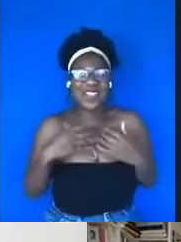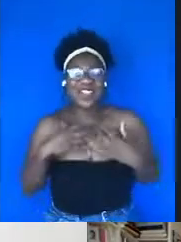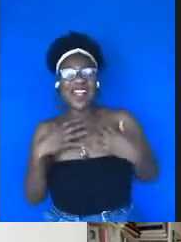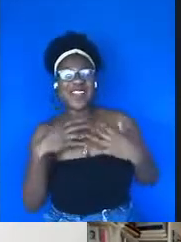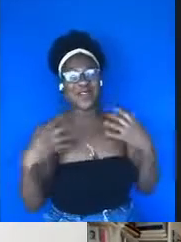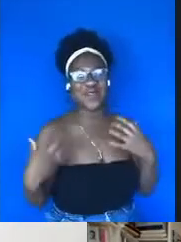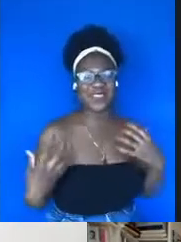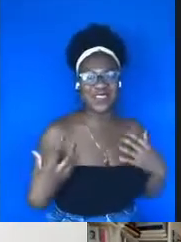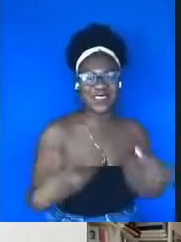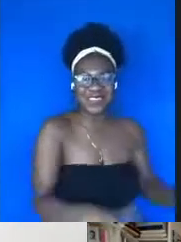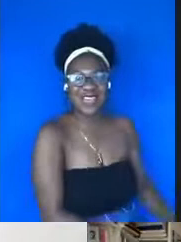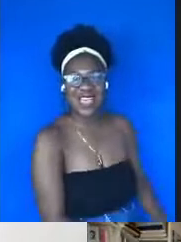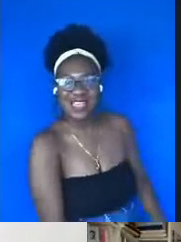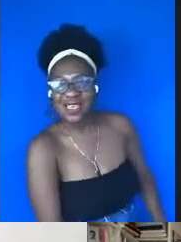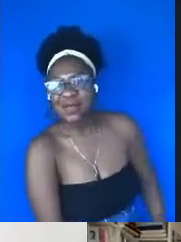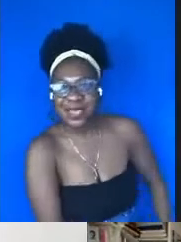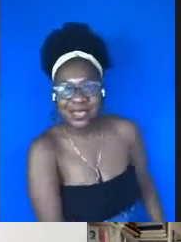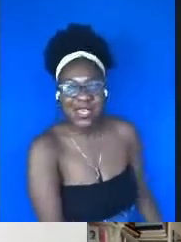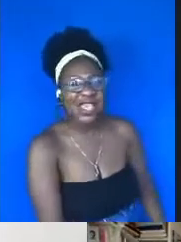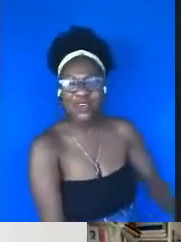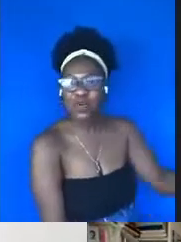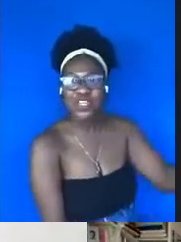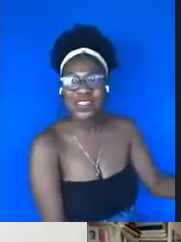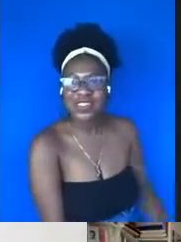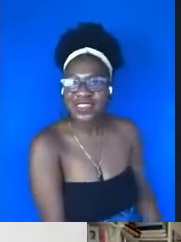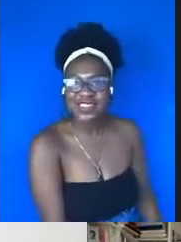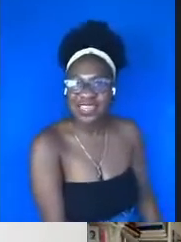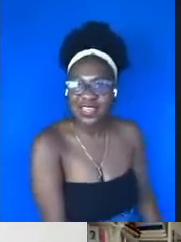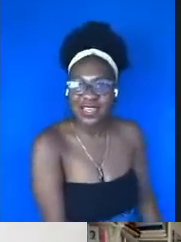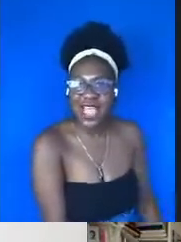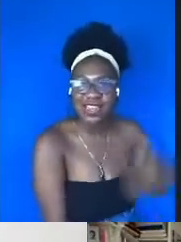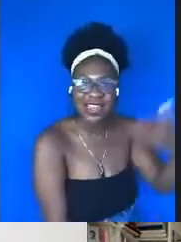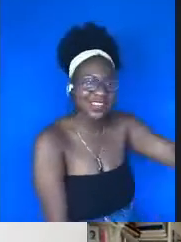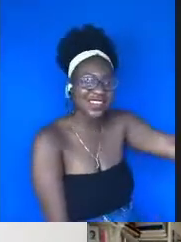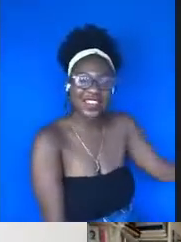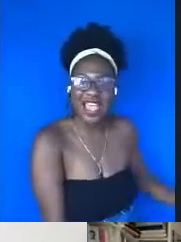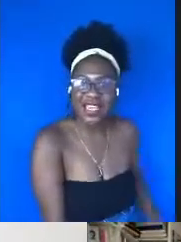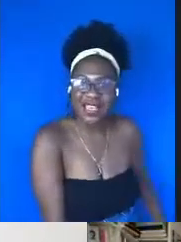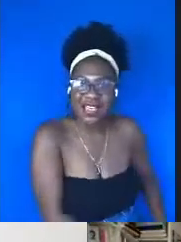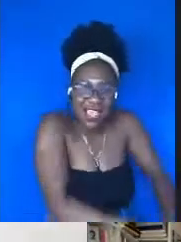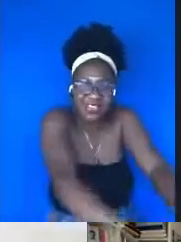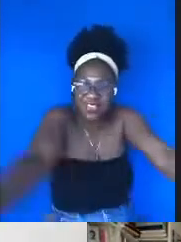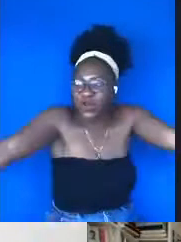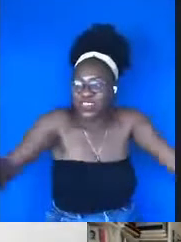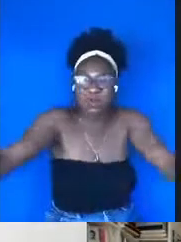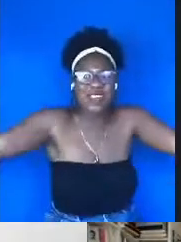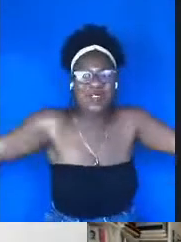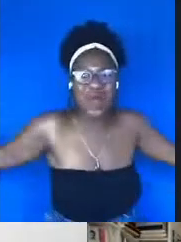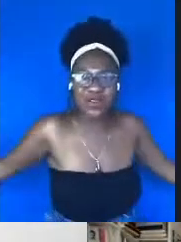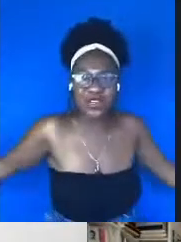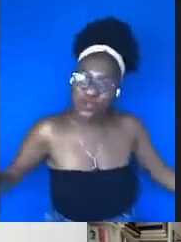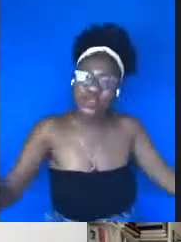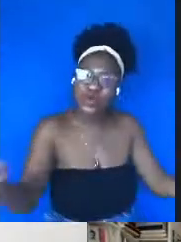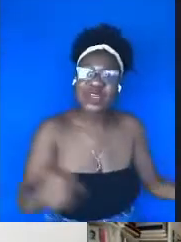power and there's not enough for the rest of us. And it's like, bitch, if you would just sit still and listen to like the